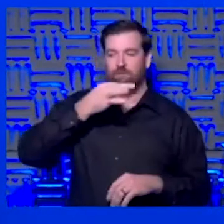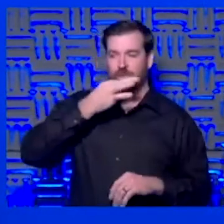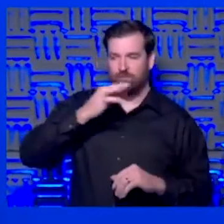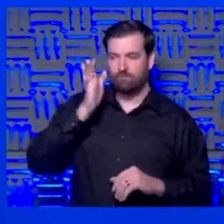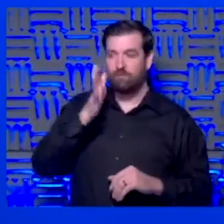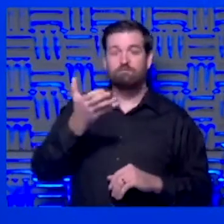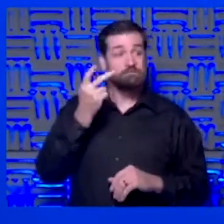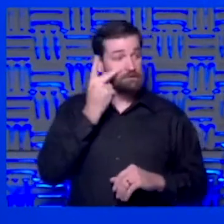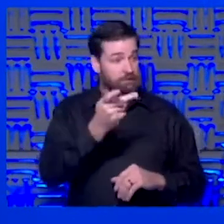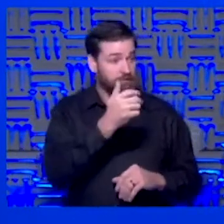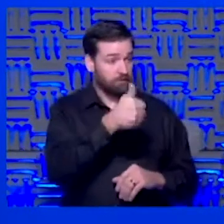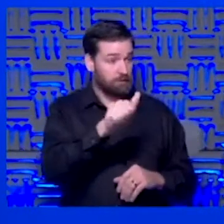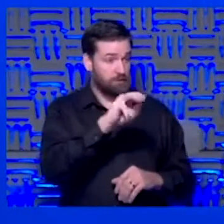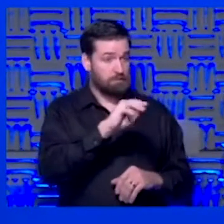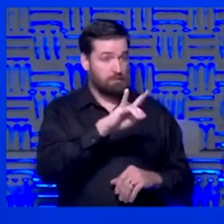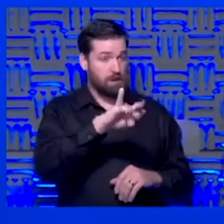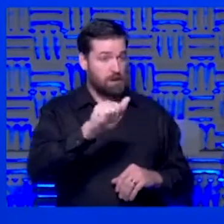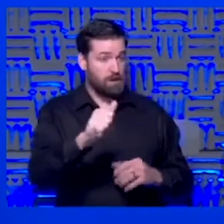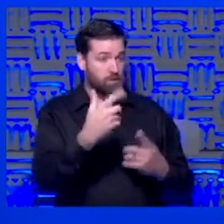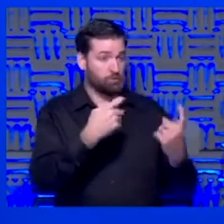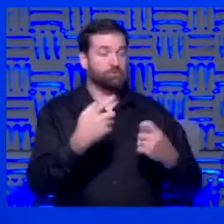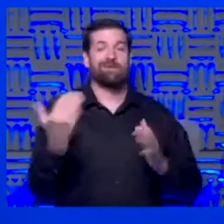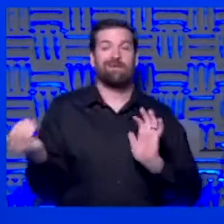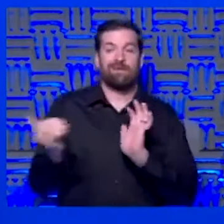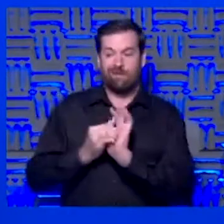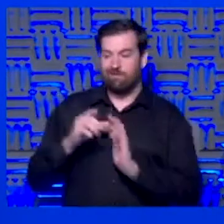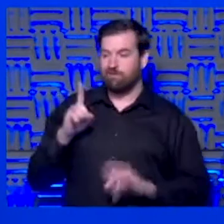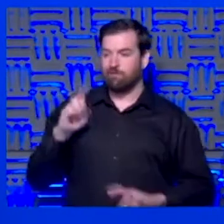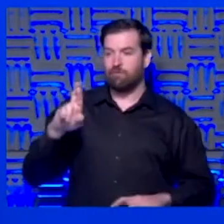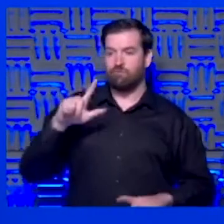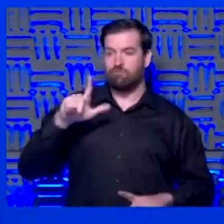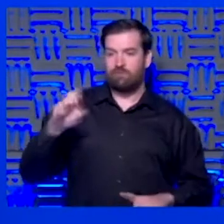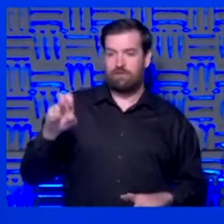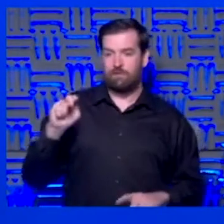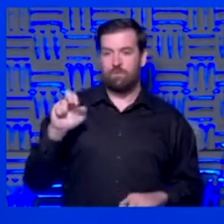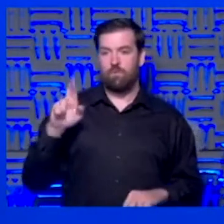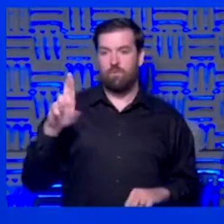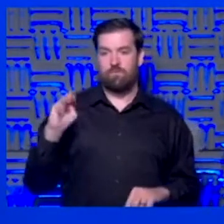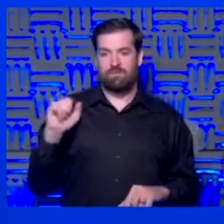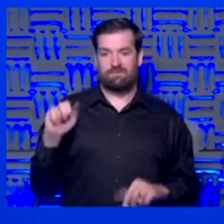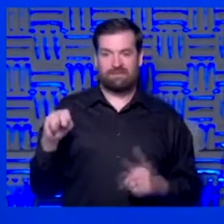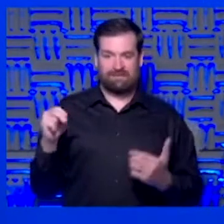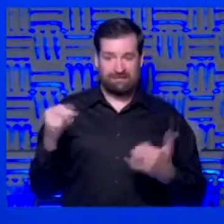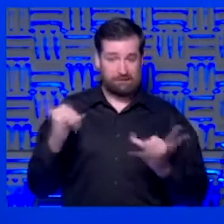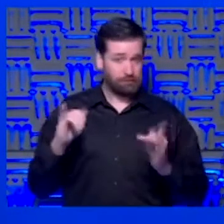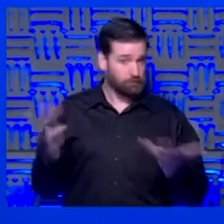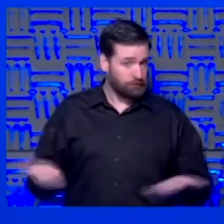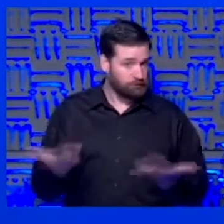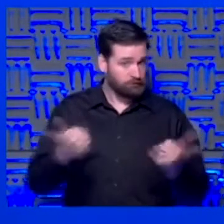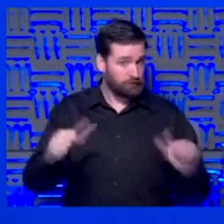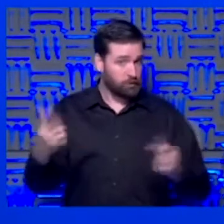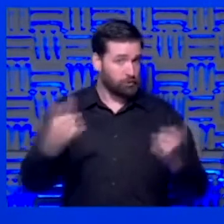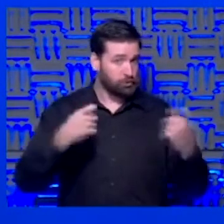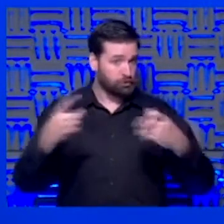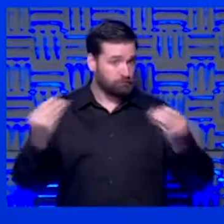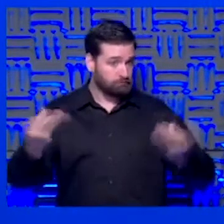if the media has any questions. And just a reminder, Dr. Lee Norman is on the line as well. He stuck around for us. So if you have any questions, let us